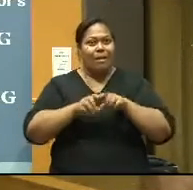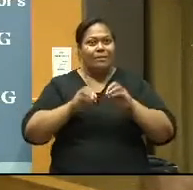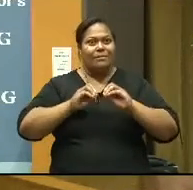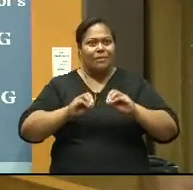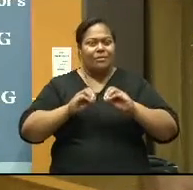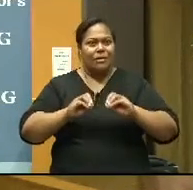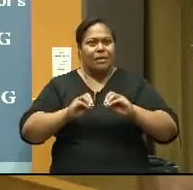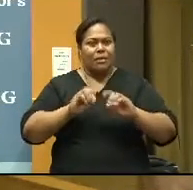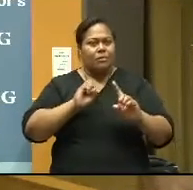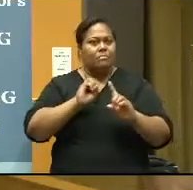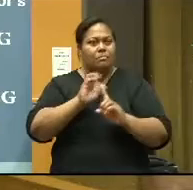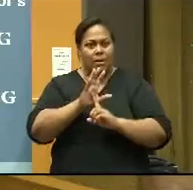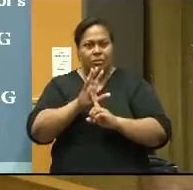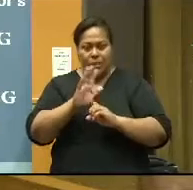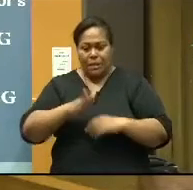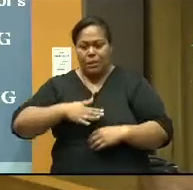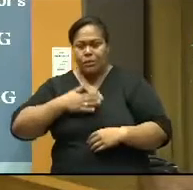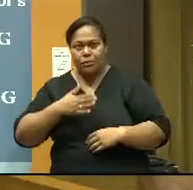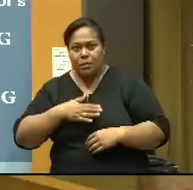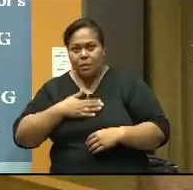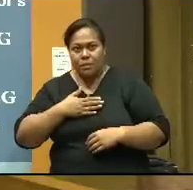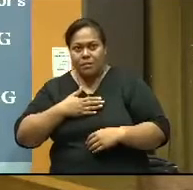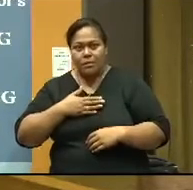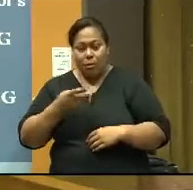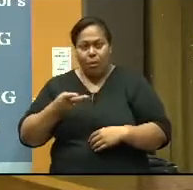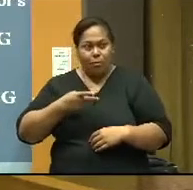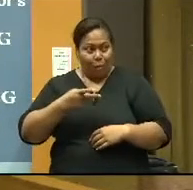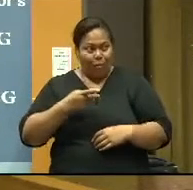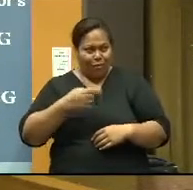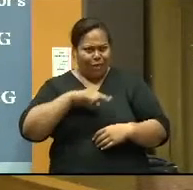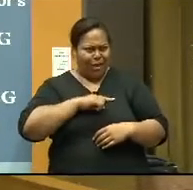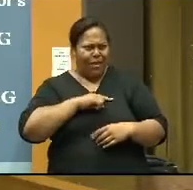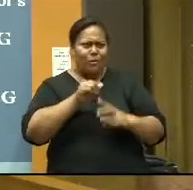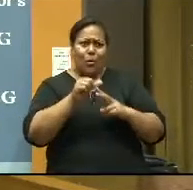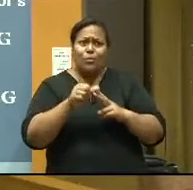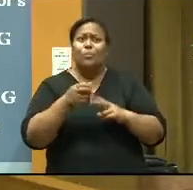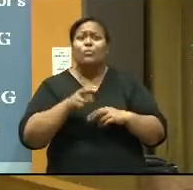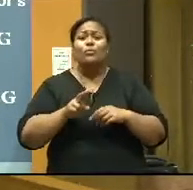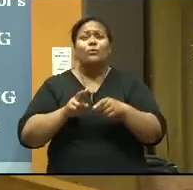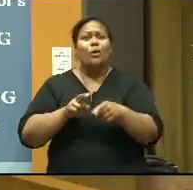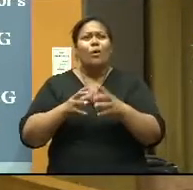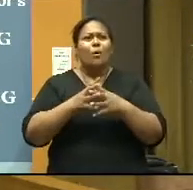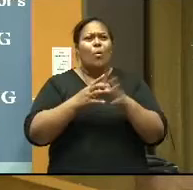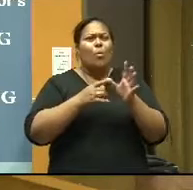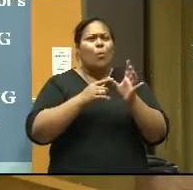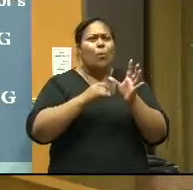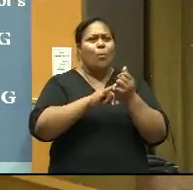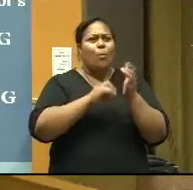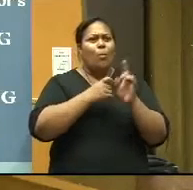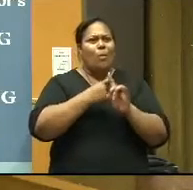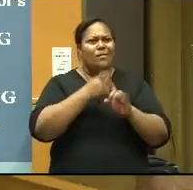been of special interest both to us but also to the WASC people